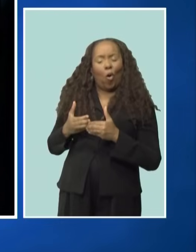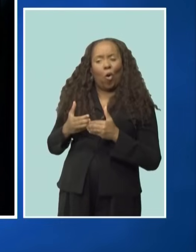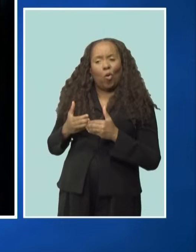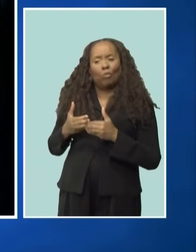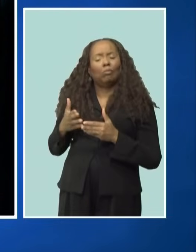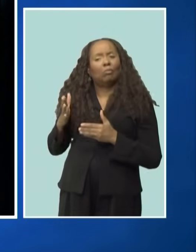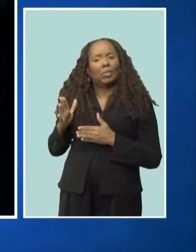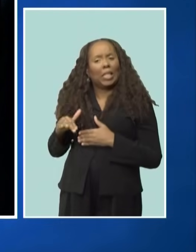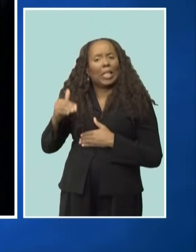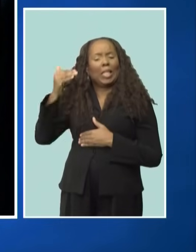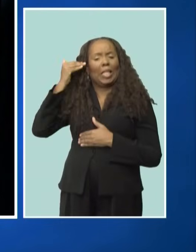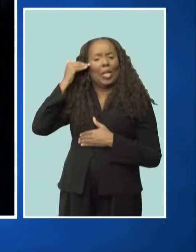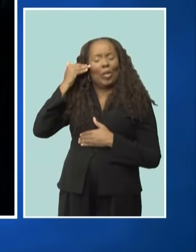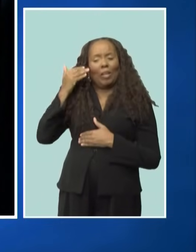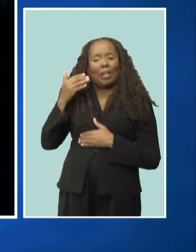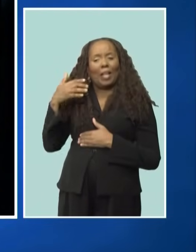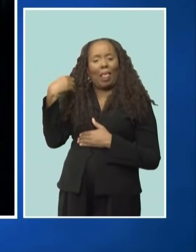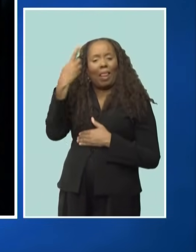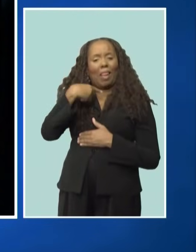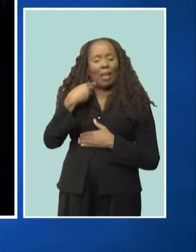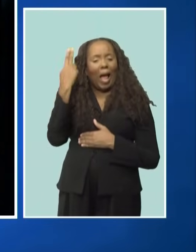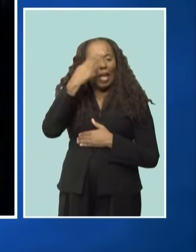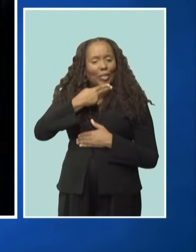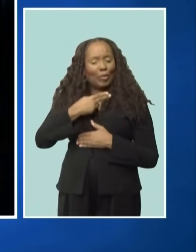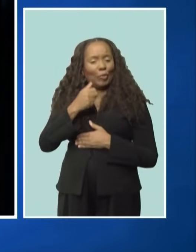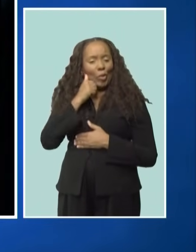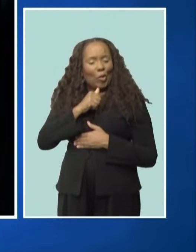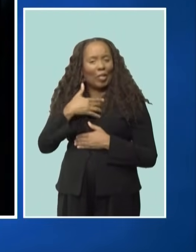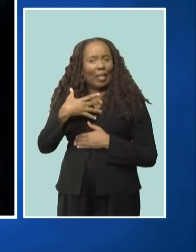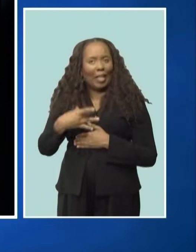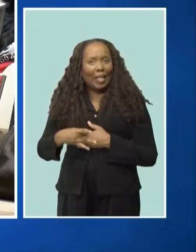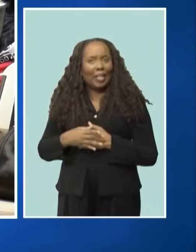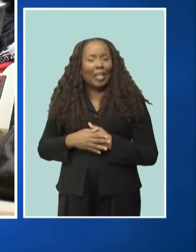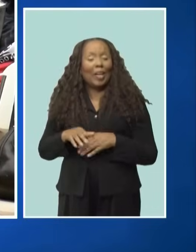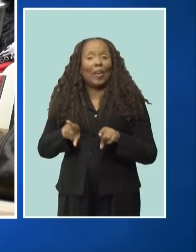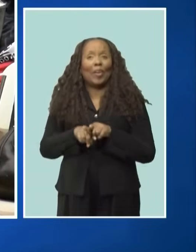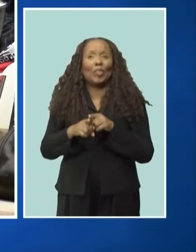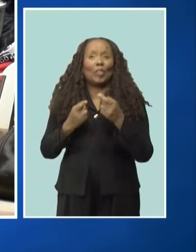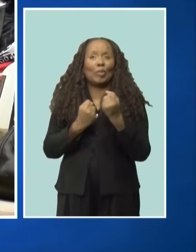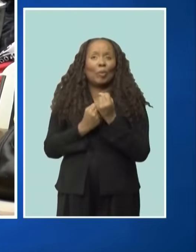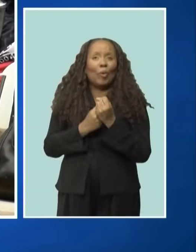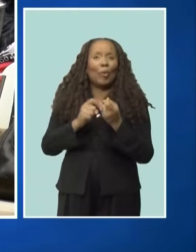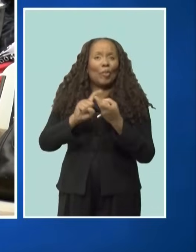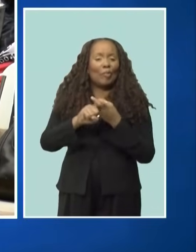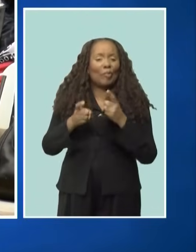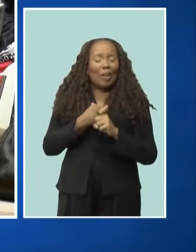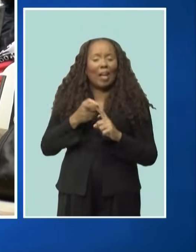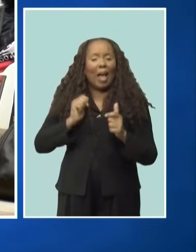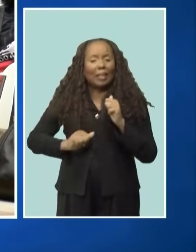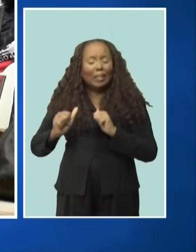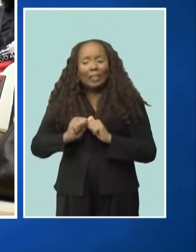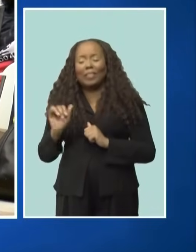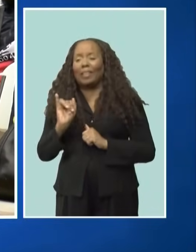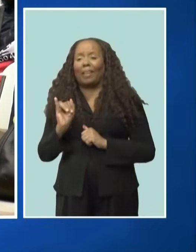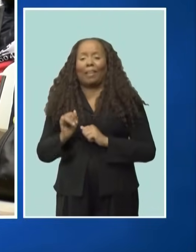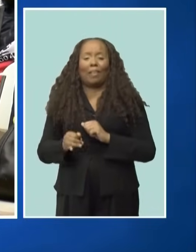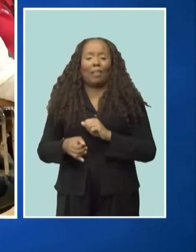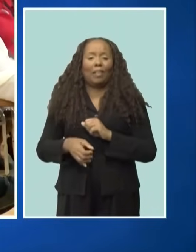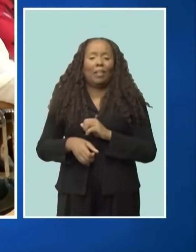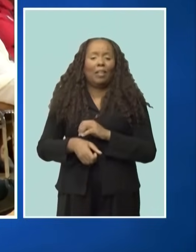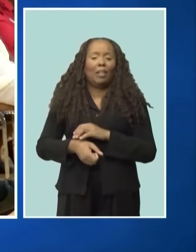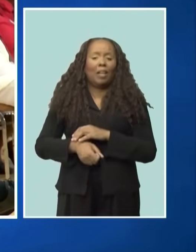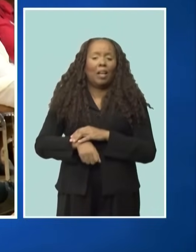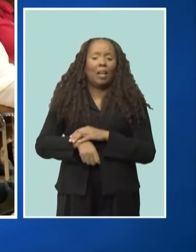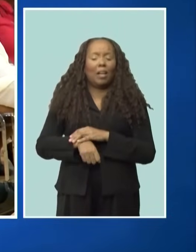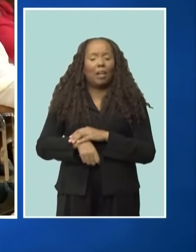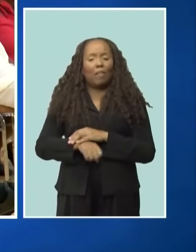He lined with his friends and participated in or supported their activities, especially football and cricket.